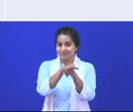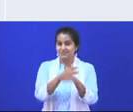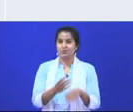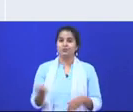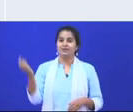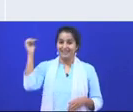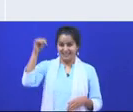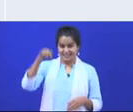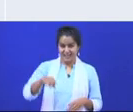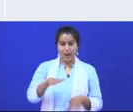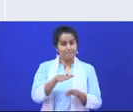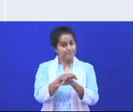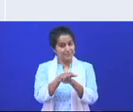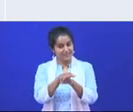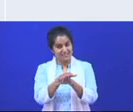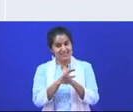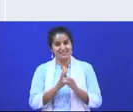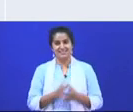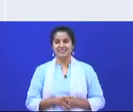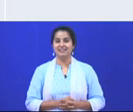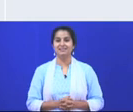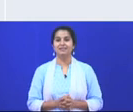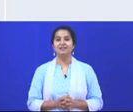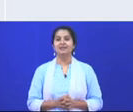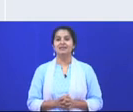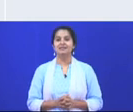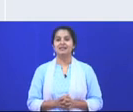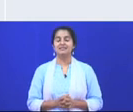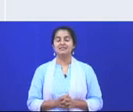Matsya, so nadyam, matsya asti.